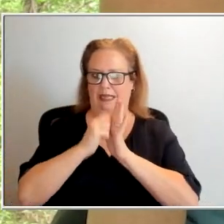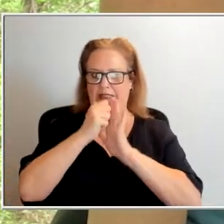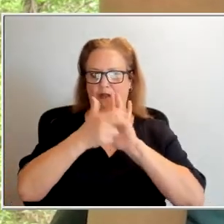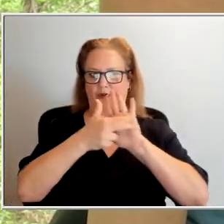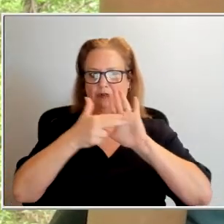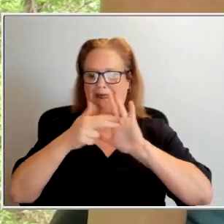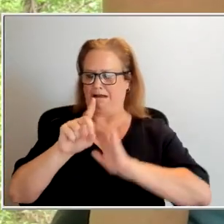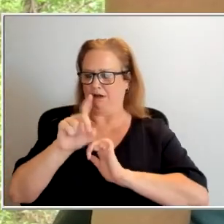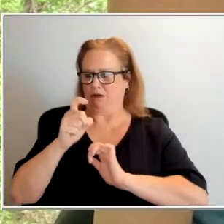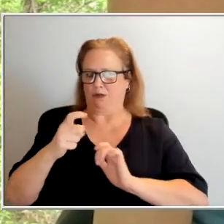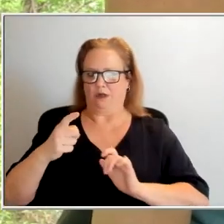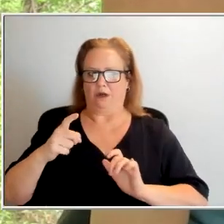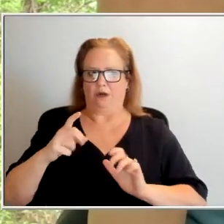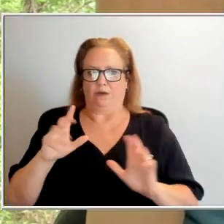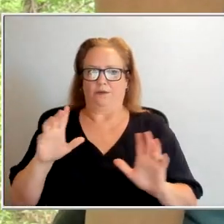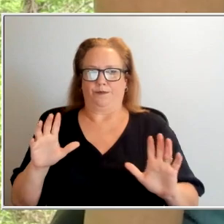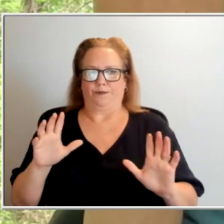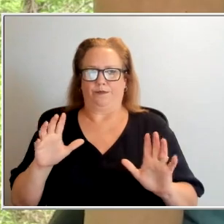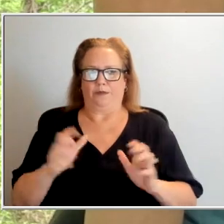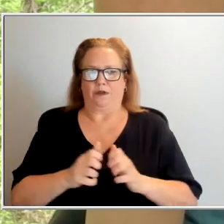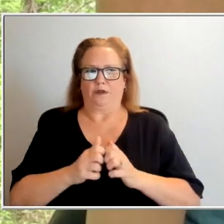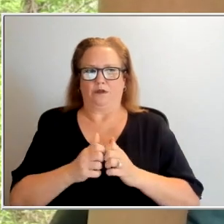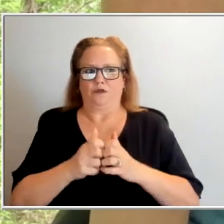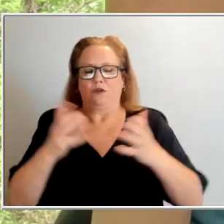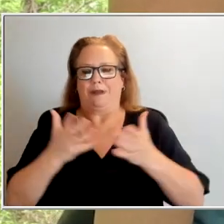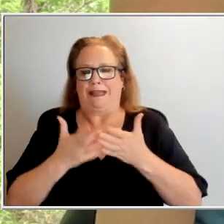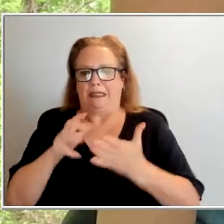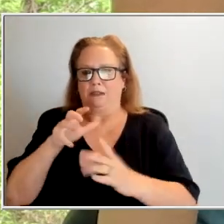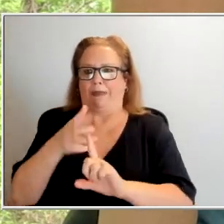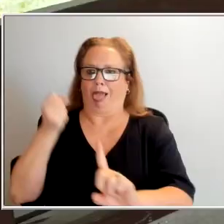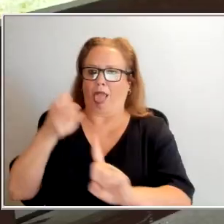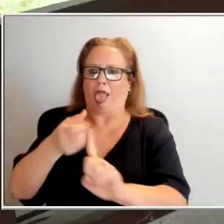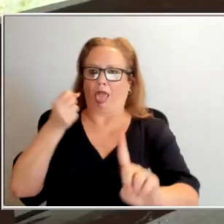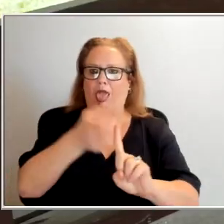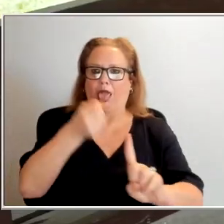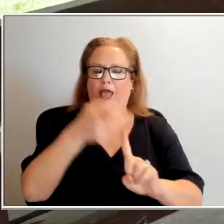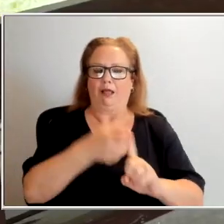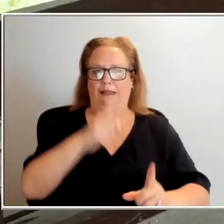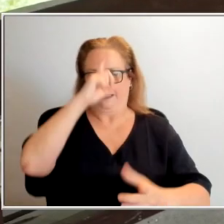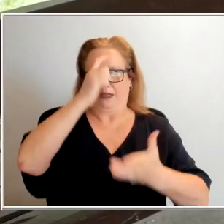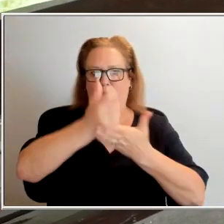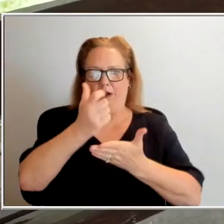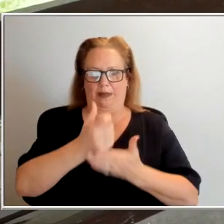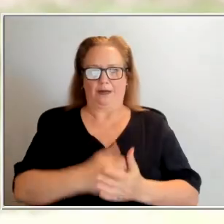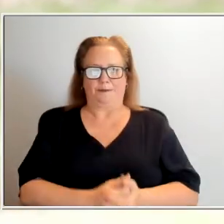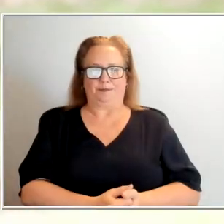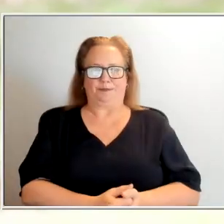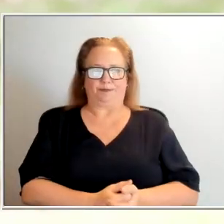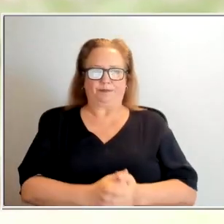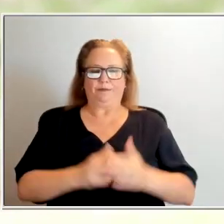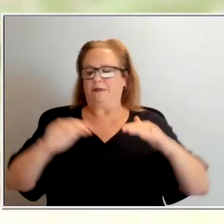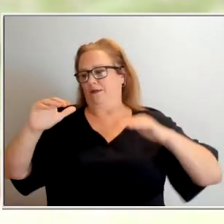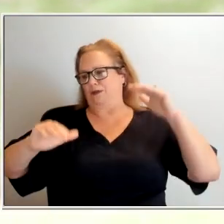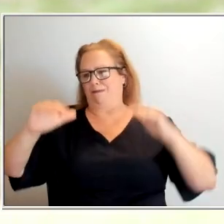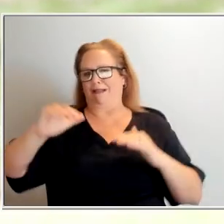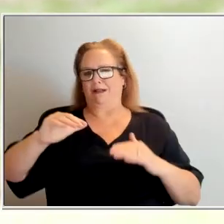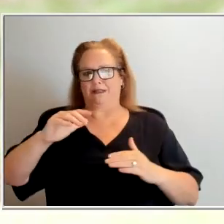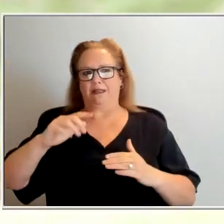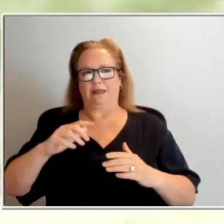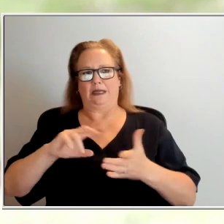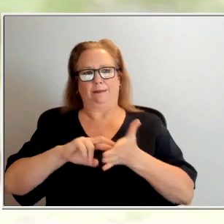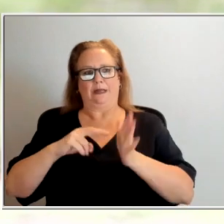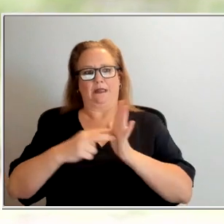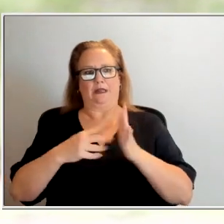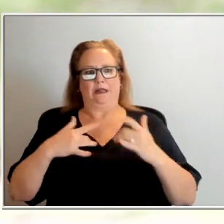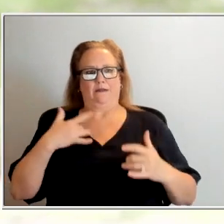we take too many things away thinking we're helping? There's kind of a balance, right? It meant a lot to me to feel like there was